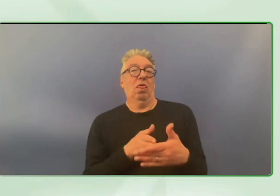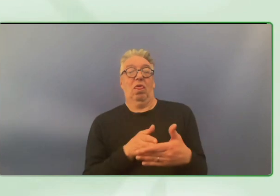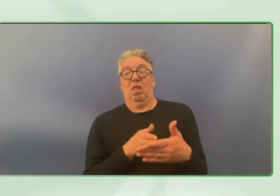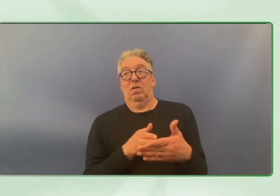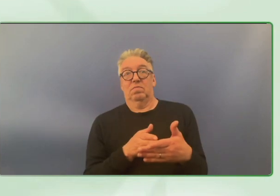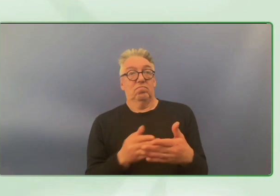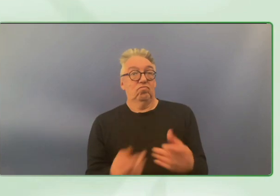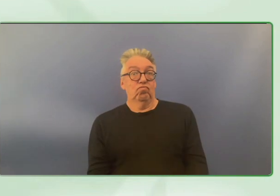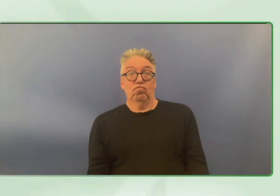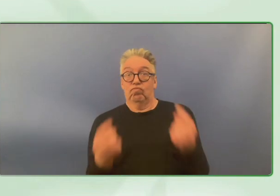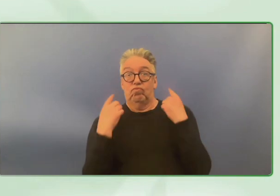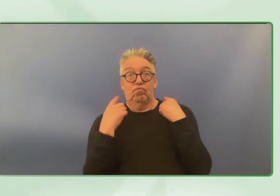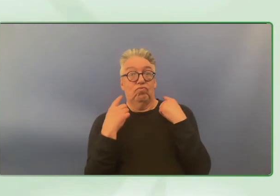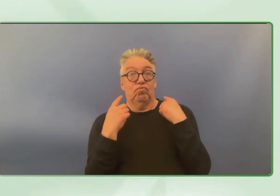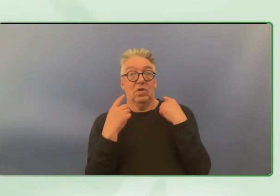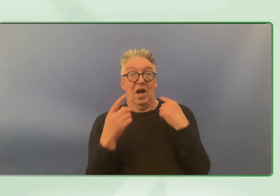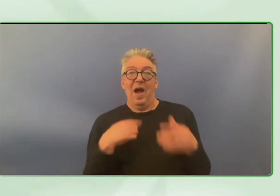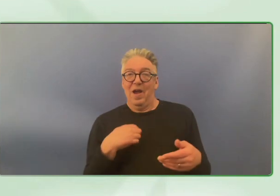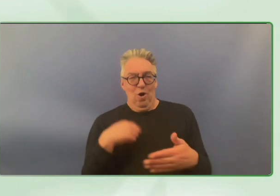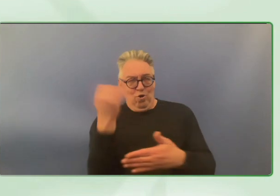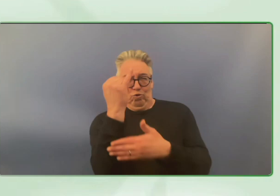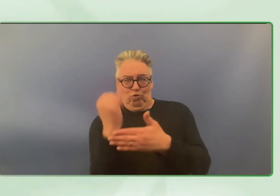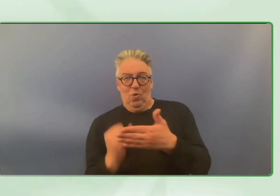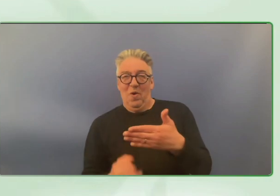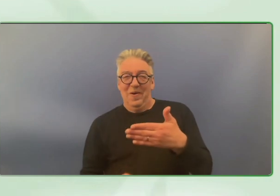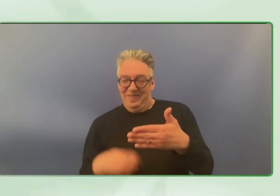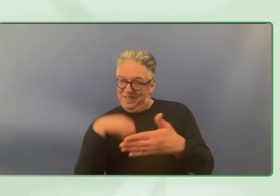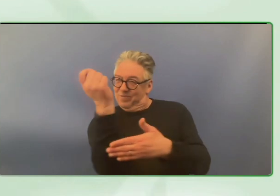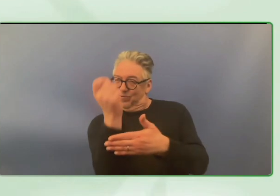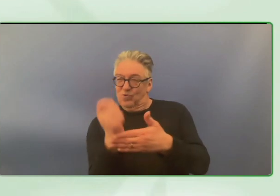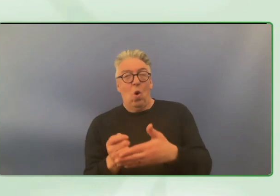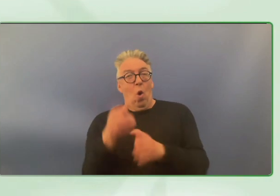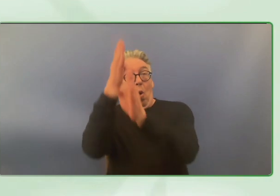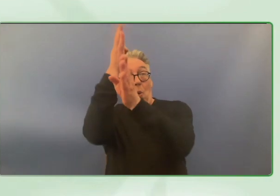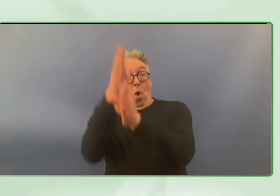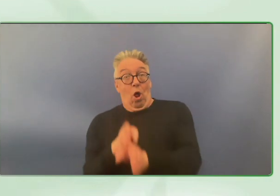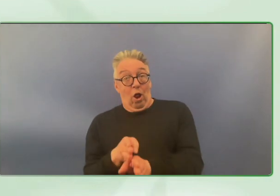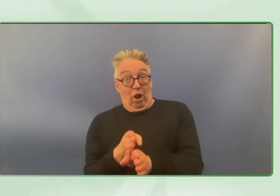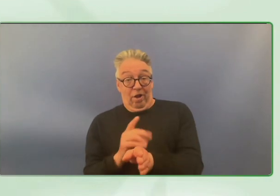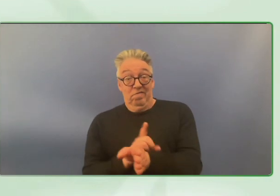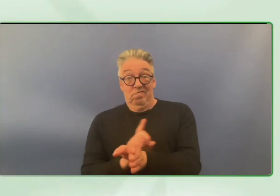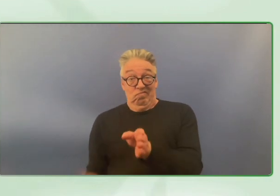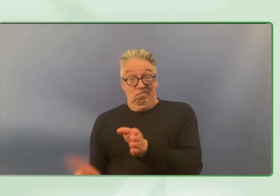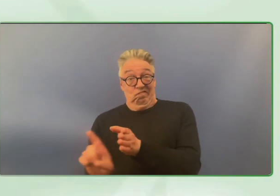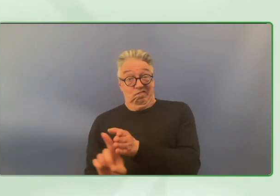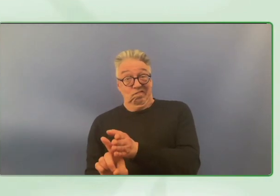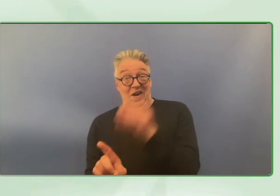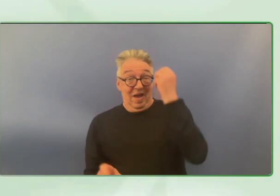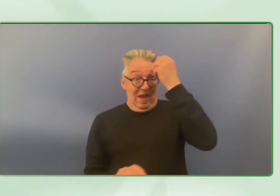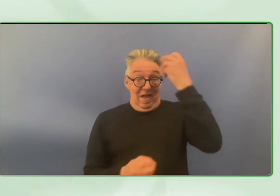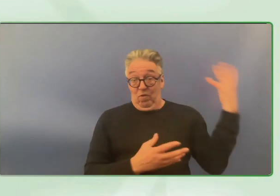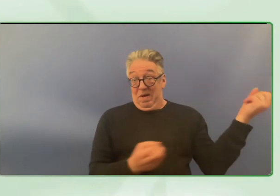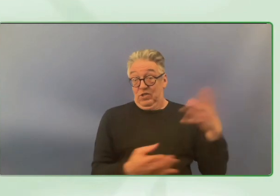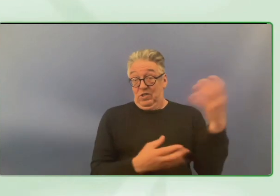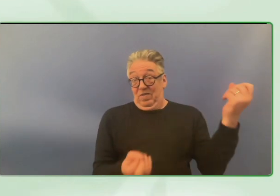I drew a wall and a person standing behind the wall, and then an information mark on the other